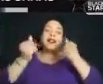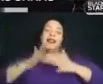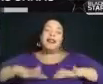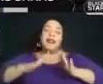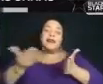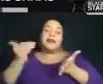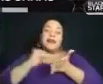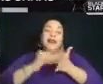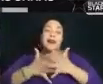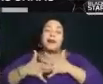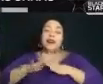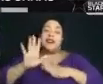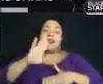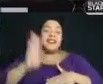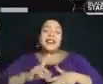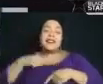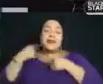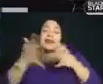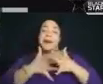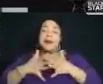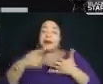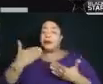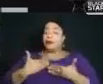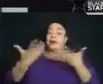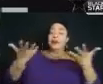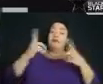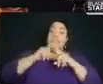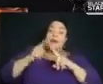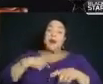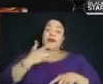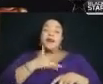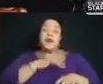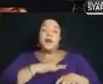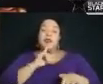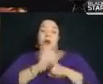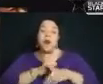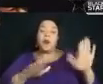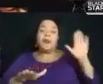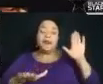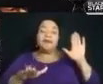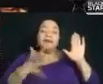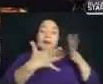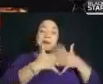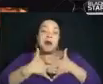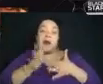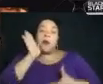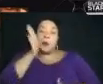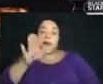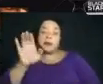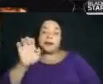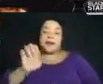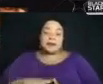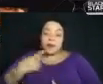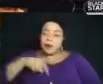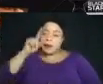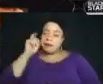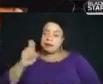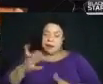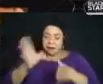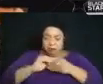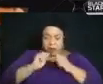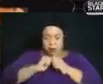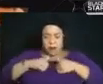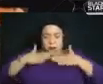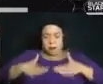must say with our bodies, with our voices, with our organizing, with our preaching, with our